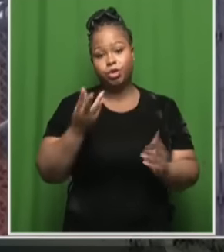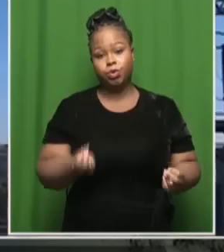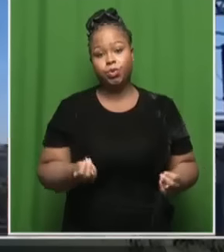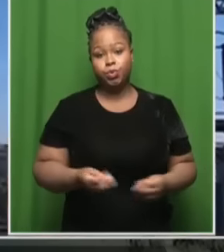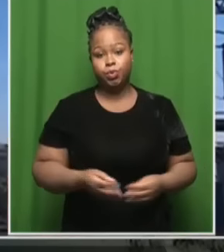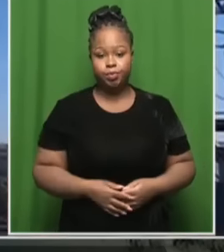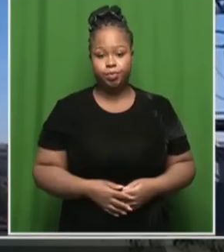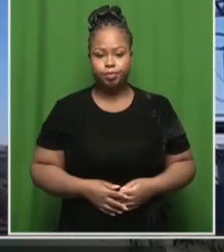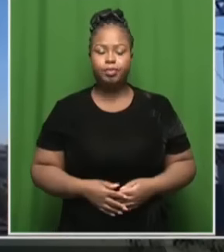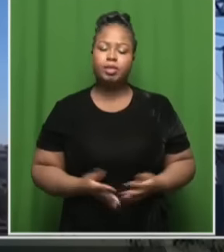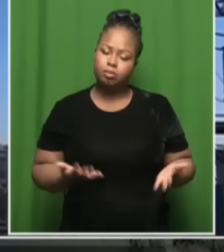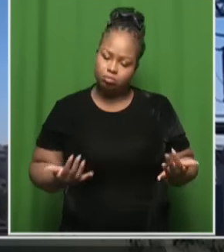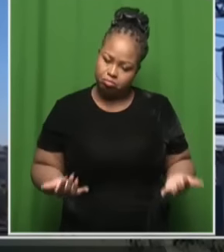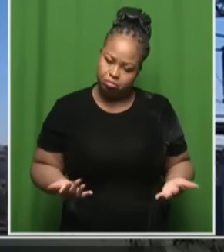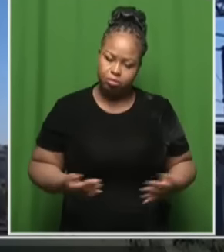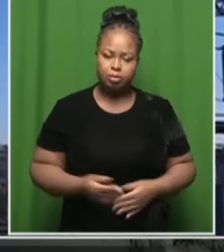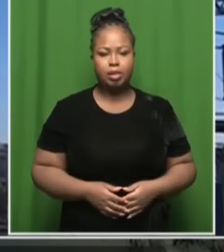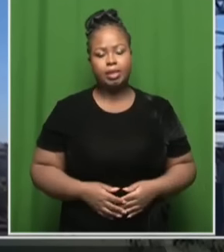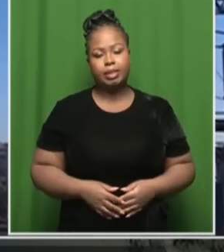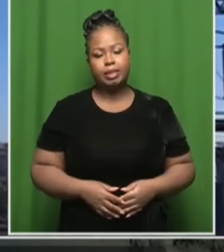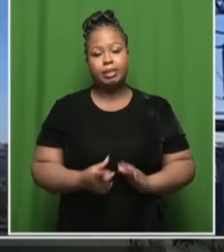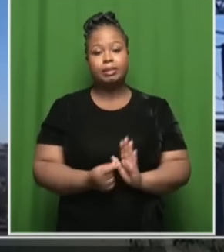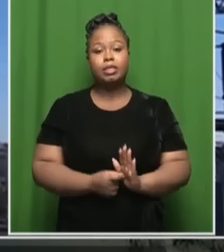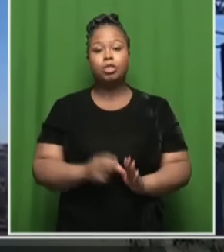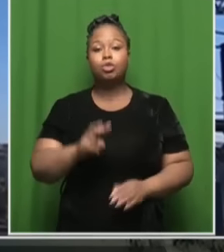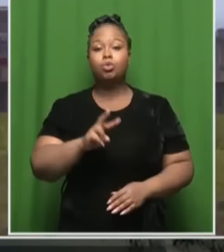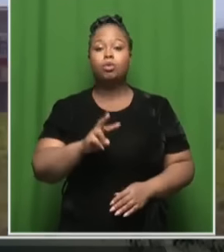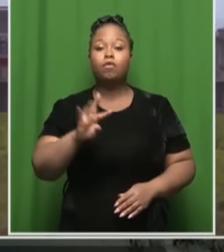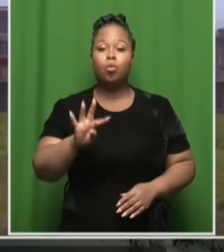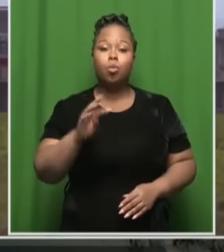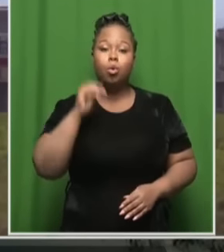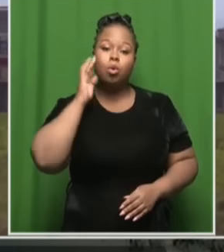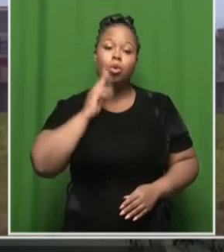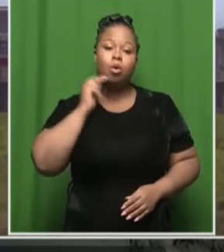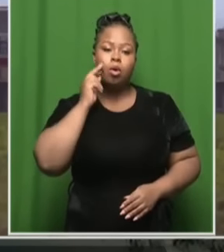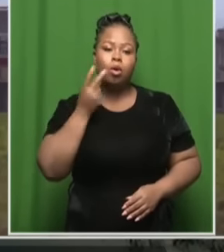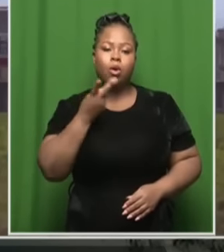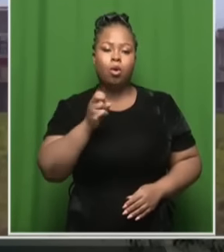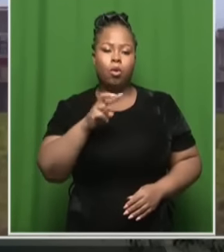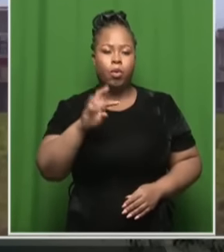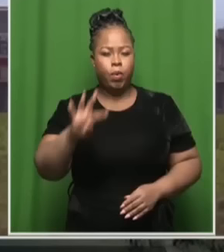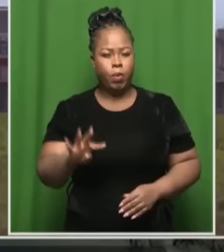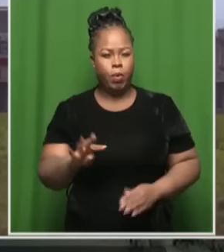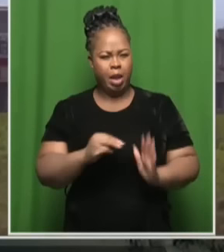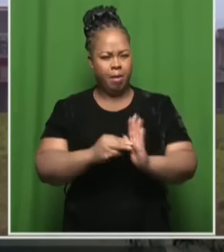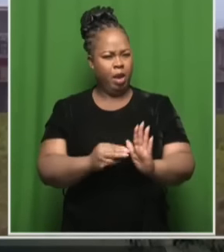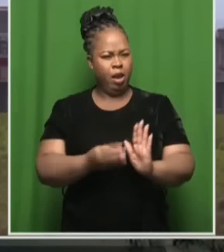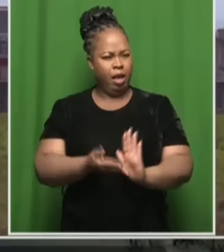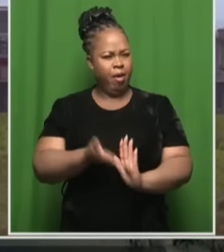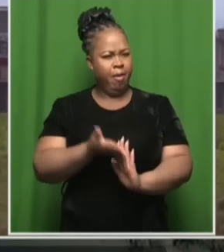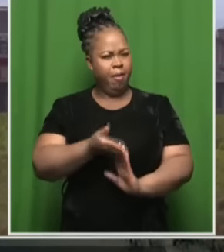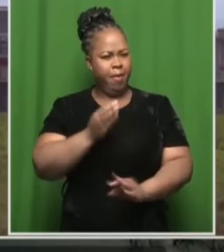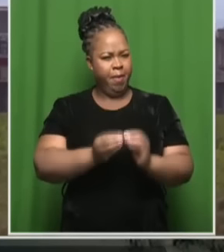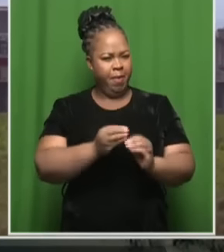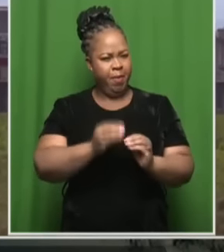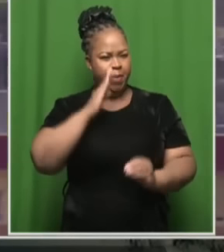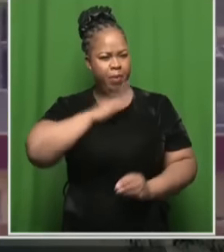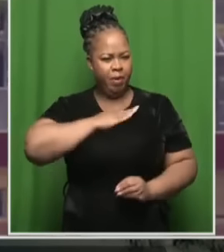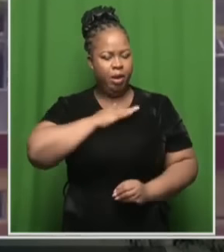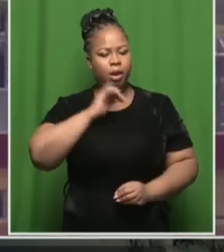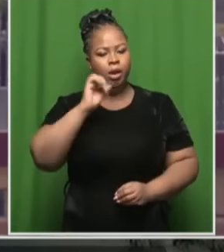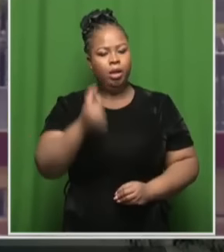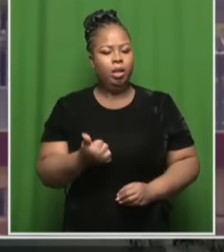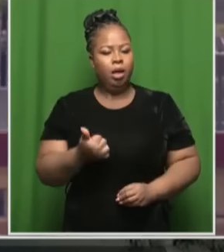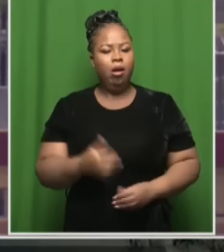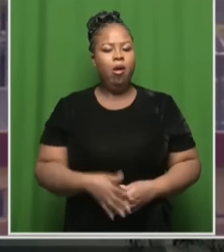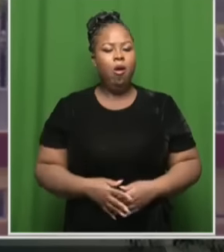revision number 2. Suppose come 24th November 2024, and the meter is not yet upgraded. What will happen is that the